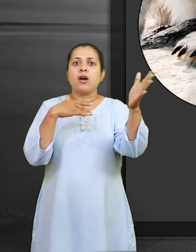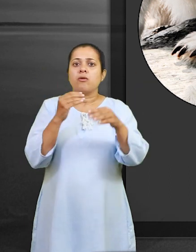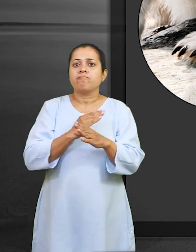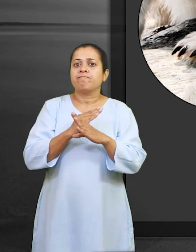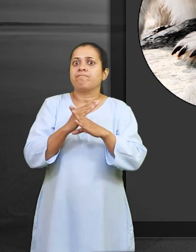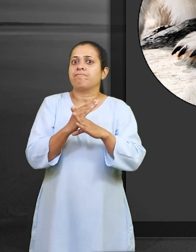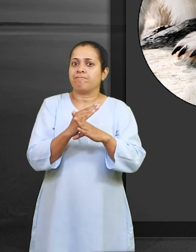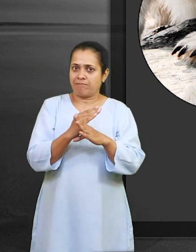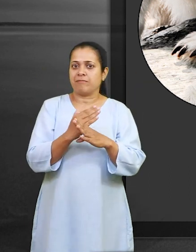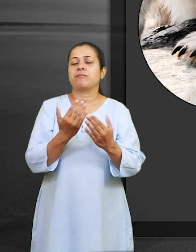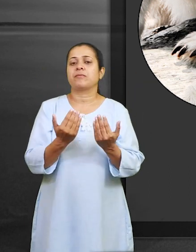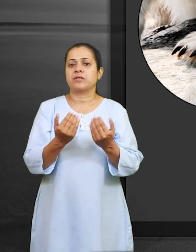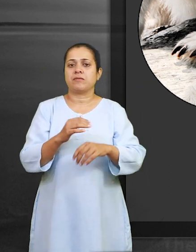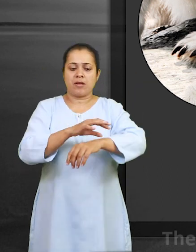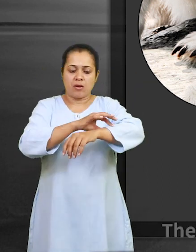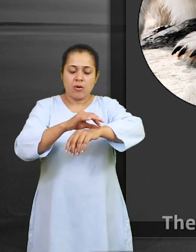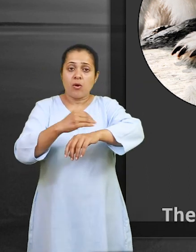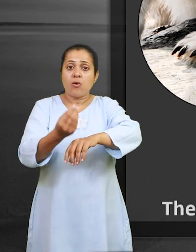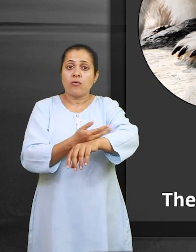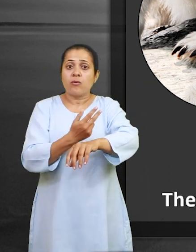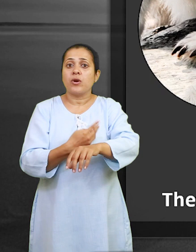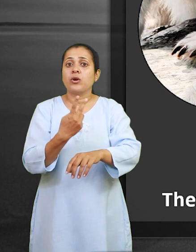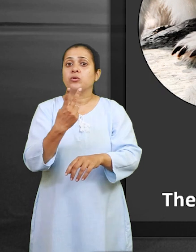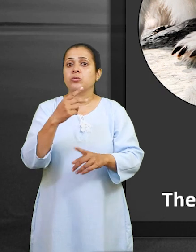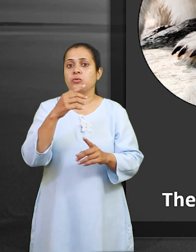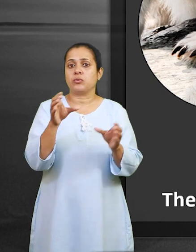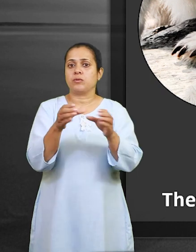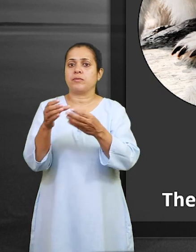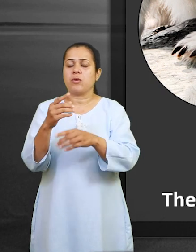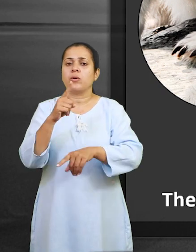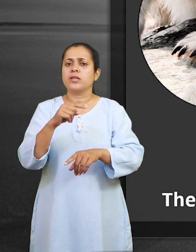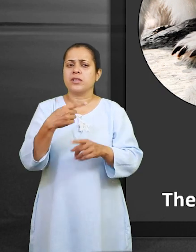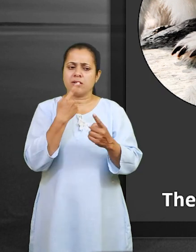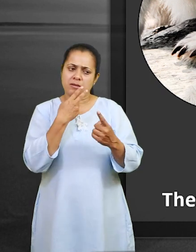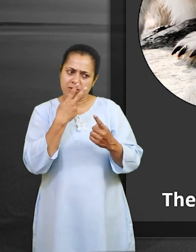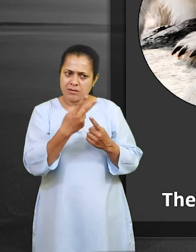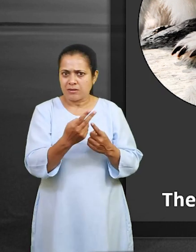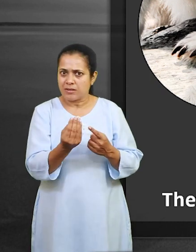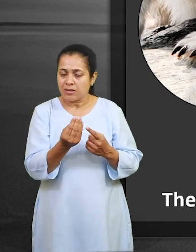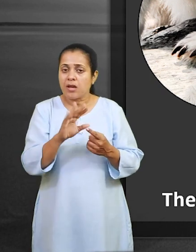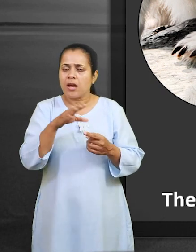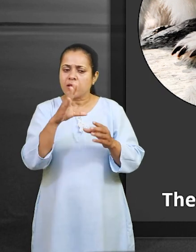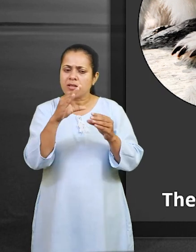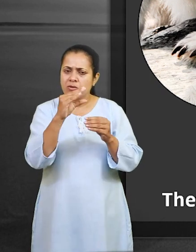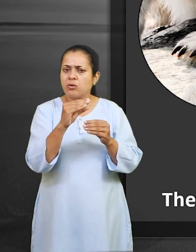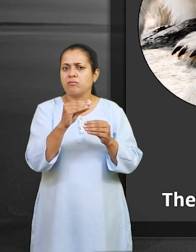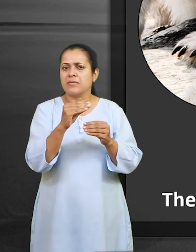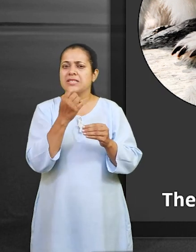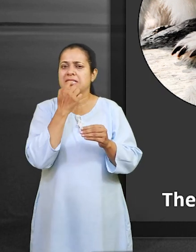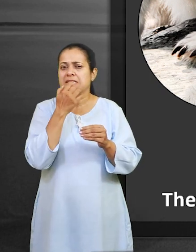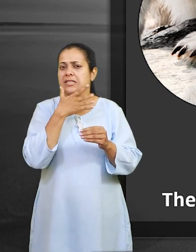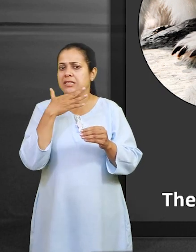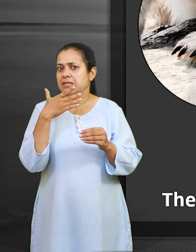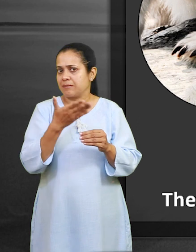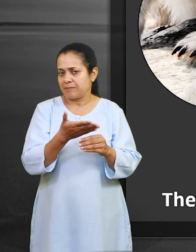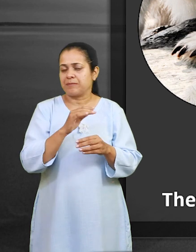They have two layers of fur. One is a transparent layer and the other one is a short which is